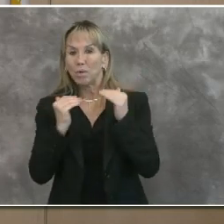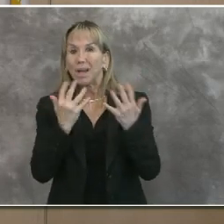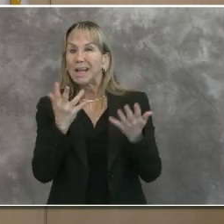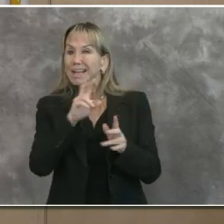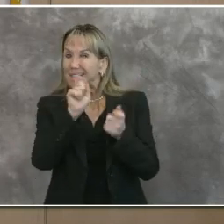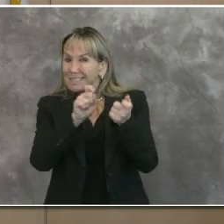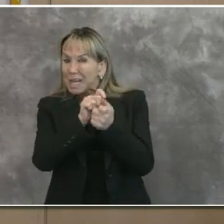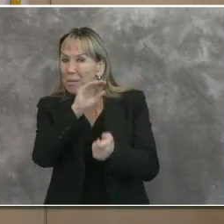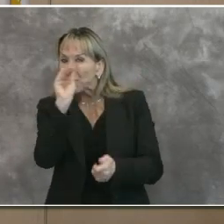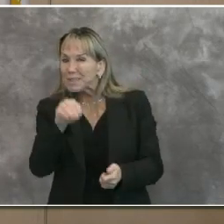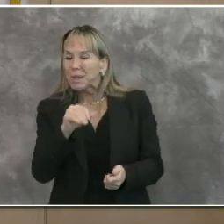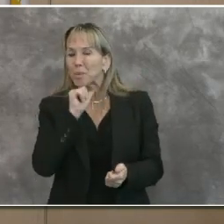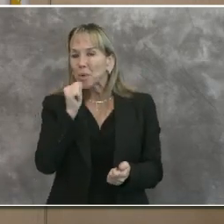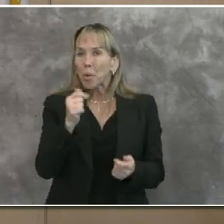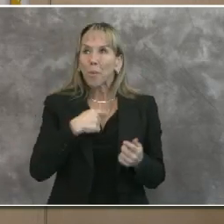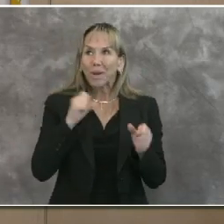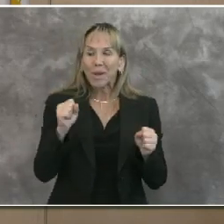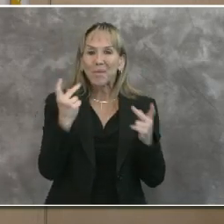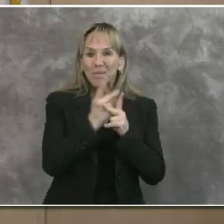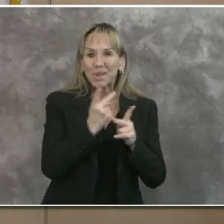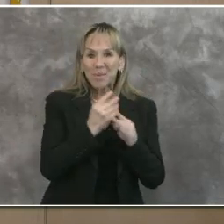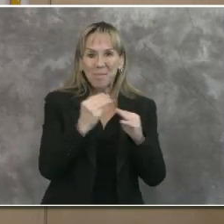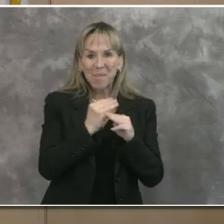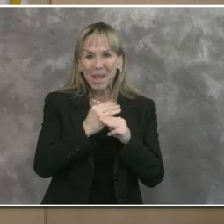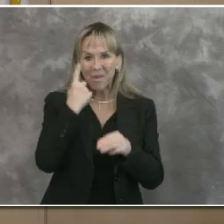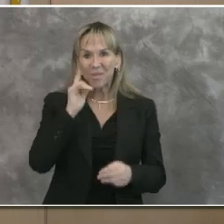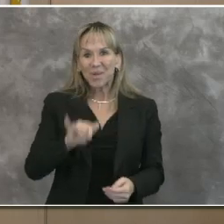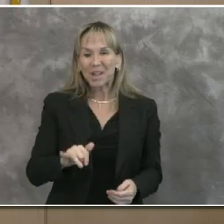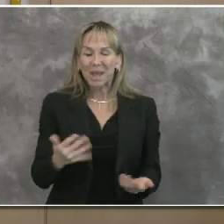for you. We can go back and do the math on that, but